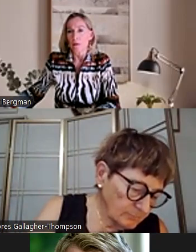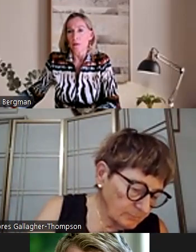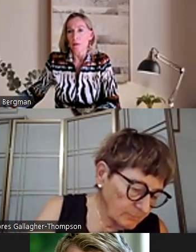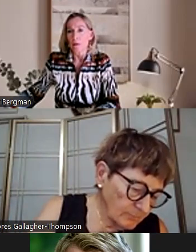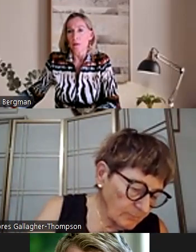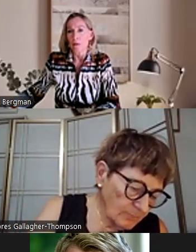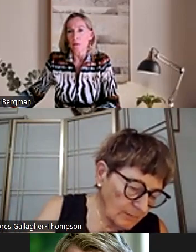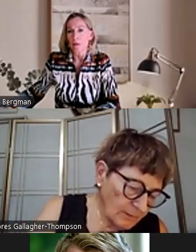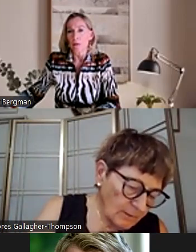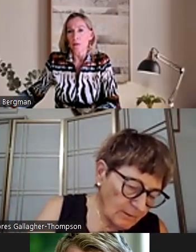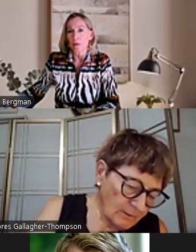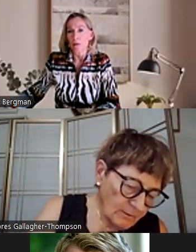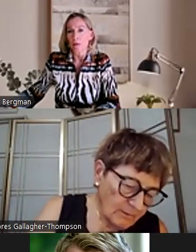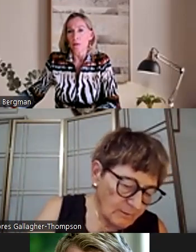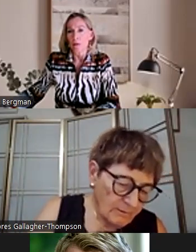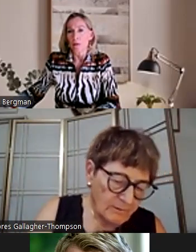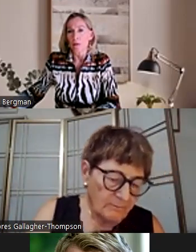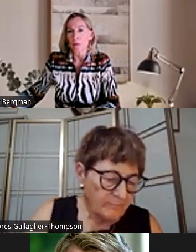Susan will give us that update.